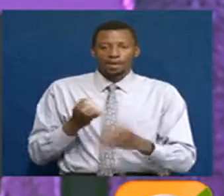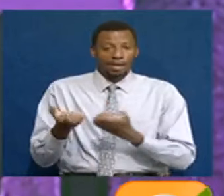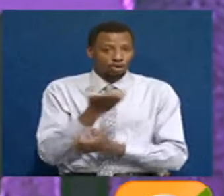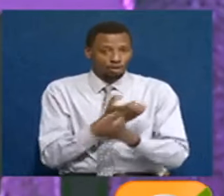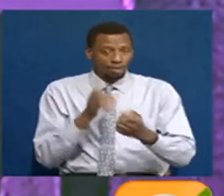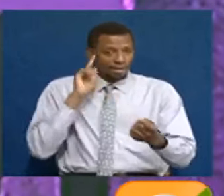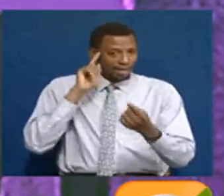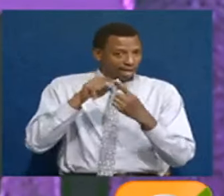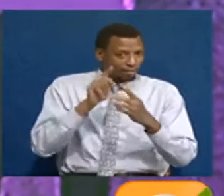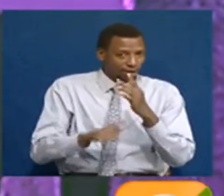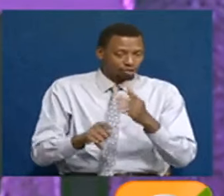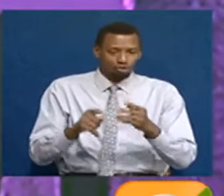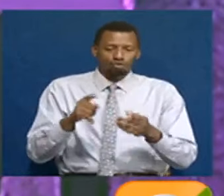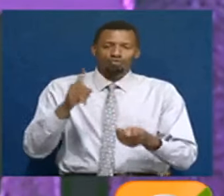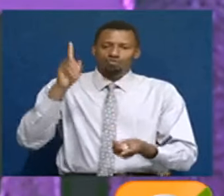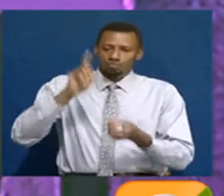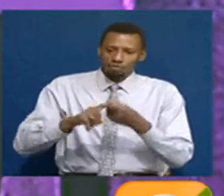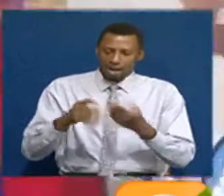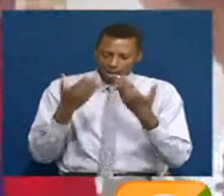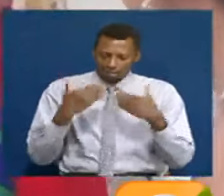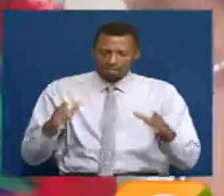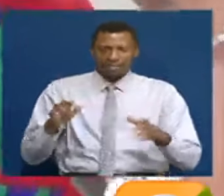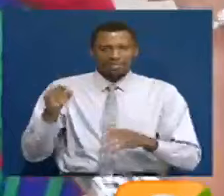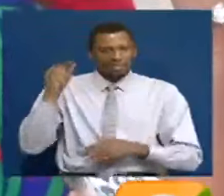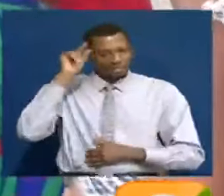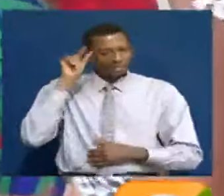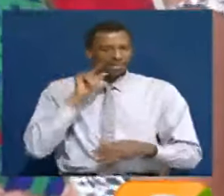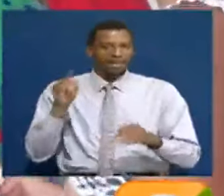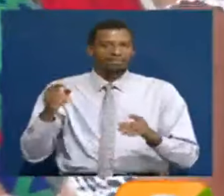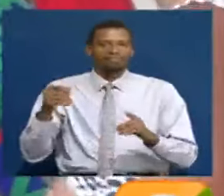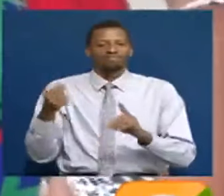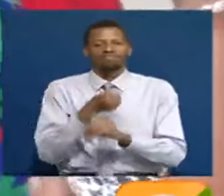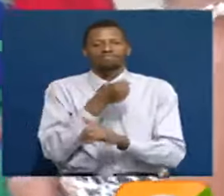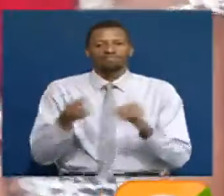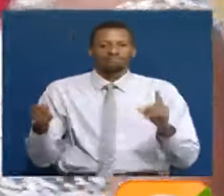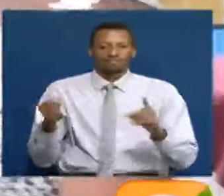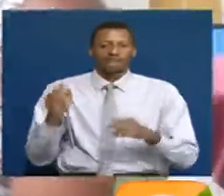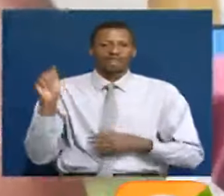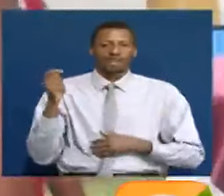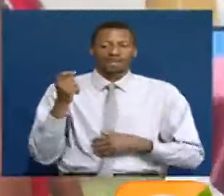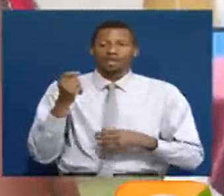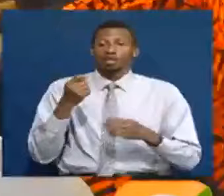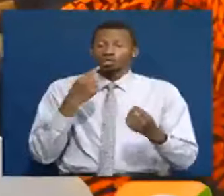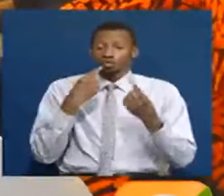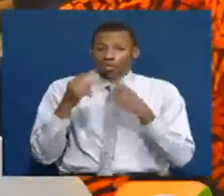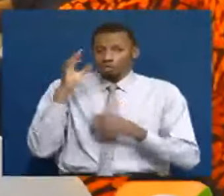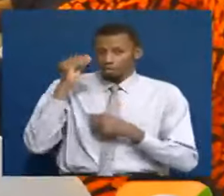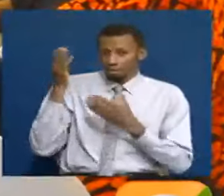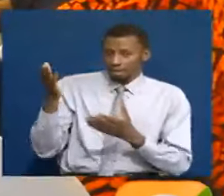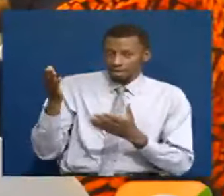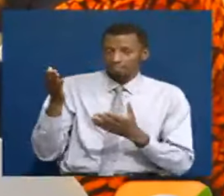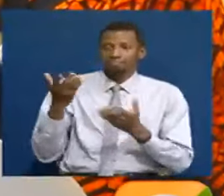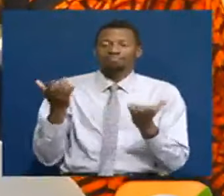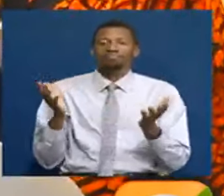ending gender-based violence in the country. Speaking in Mombasa at the official opening of a two-day conference, Masi Wamoto, the CEO of Elgon